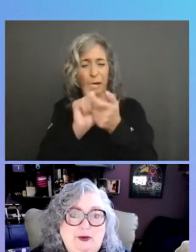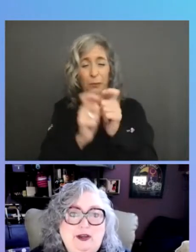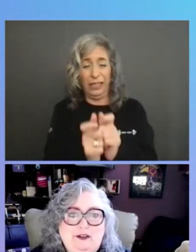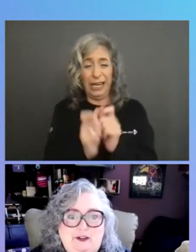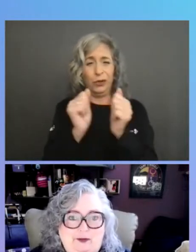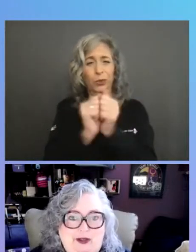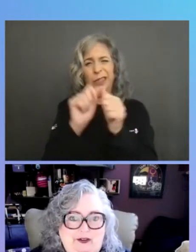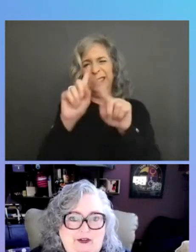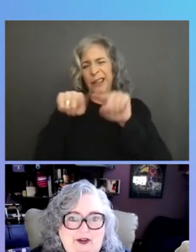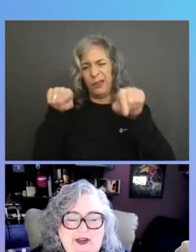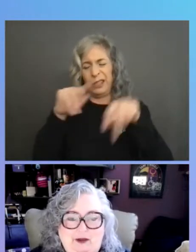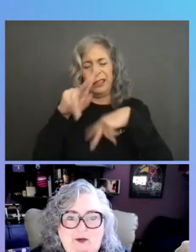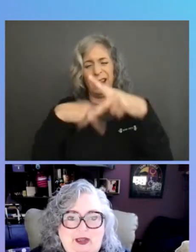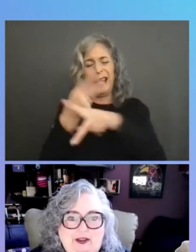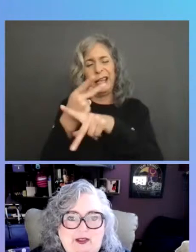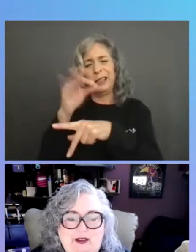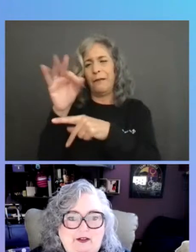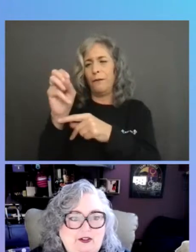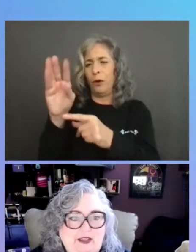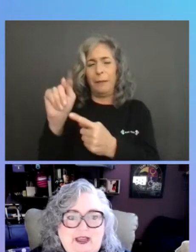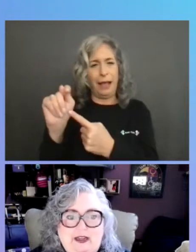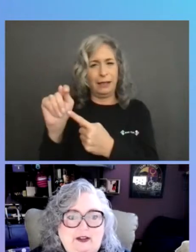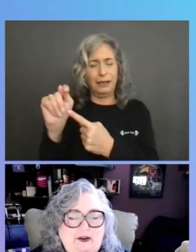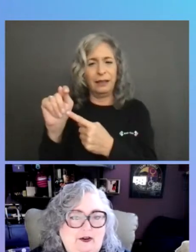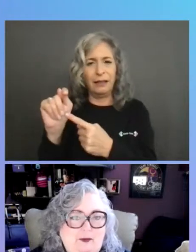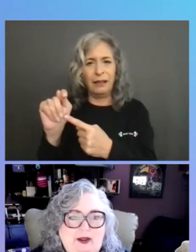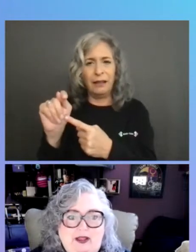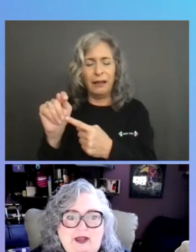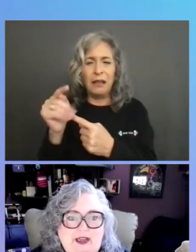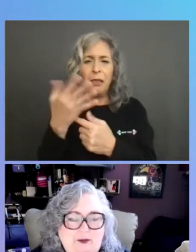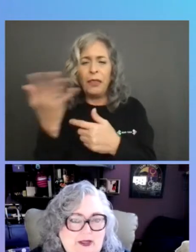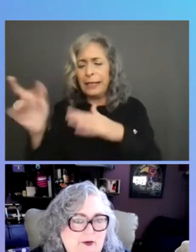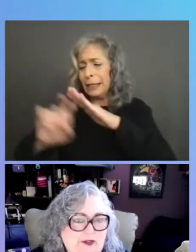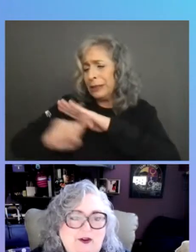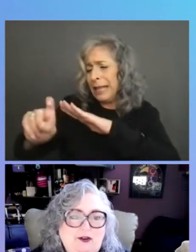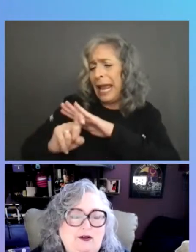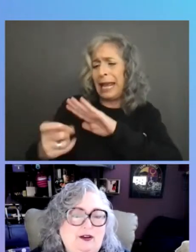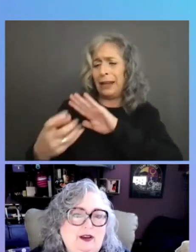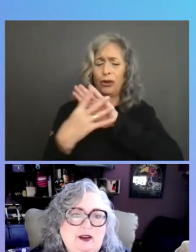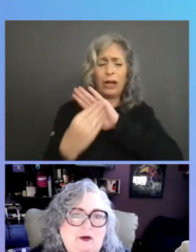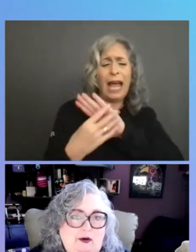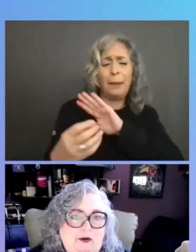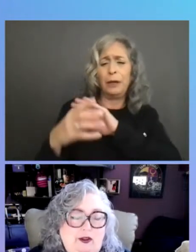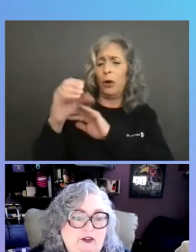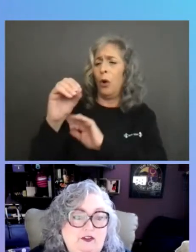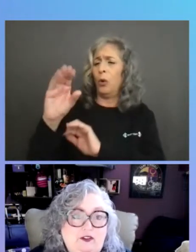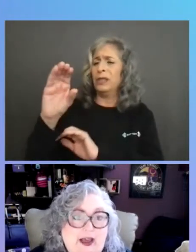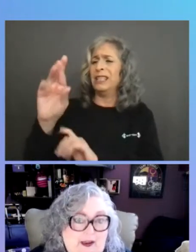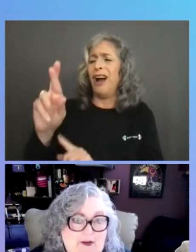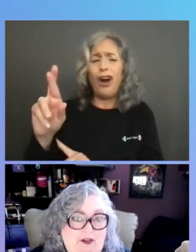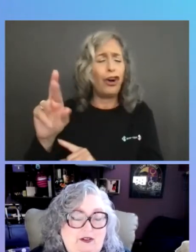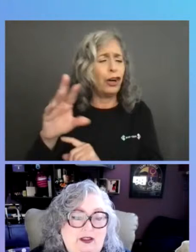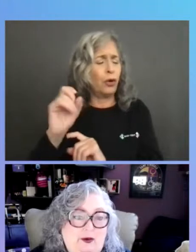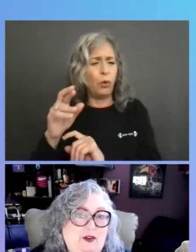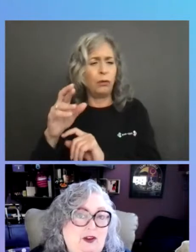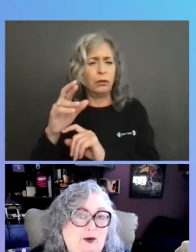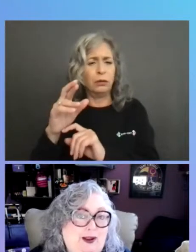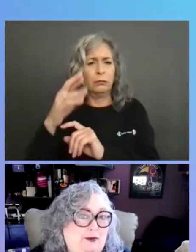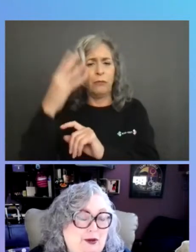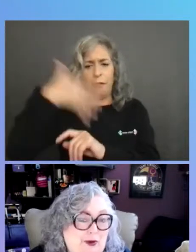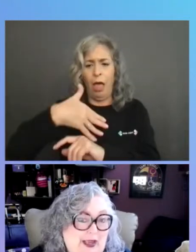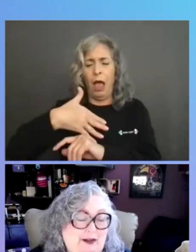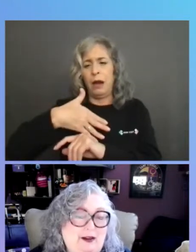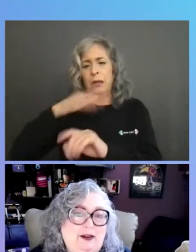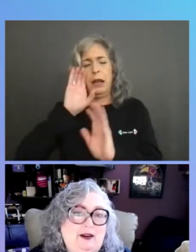formats too. So that means you're going to get into things that are scanned, that are copied, that need to be OCR'd, or that are just flat images that you have to go